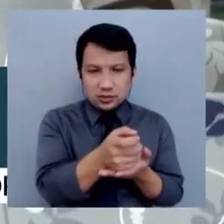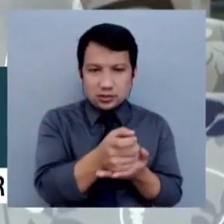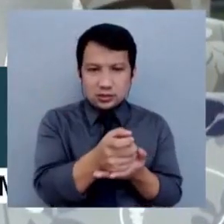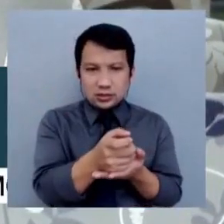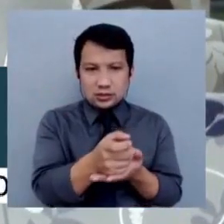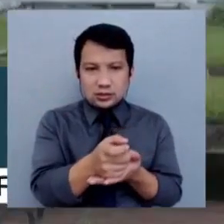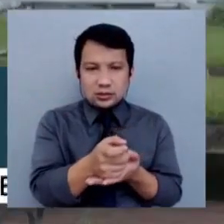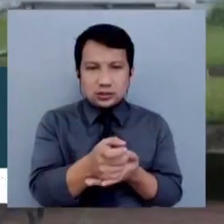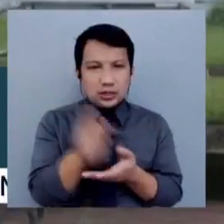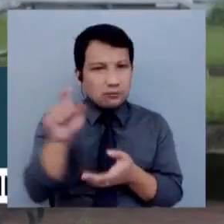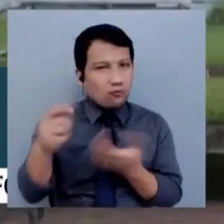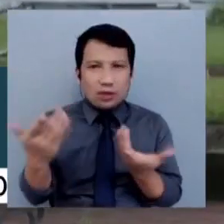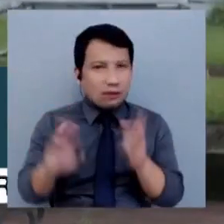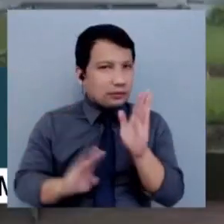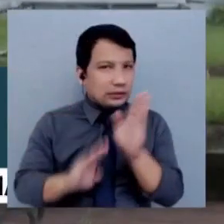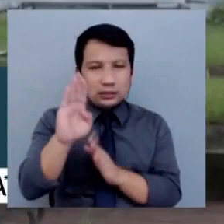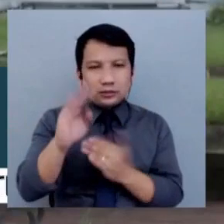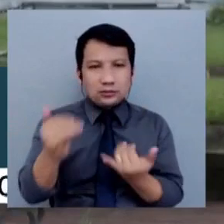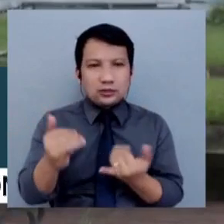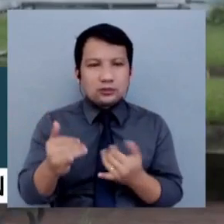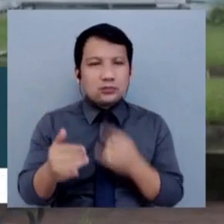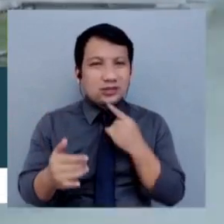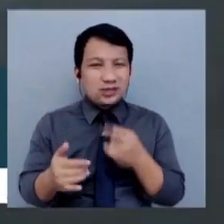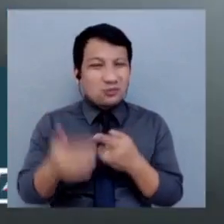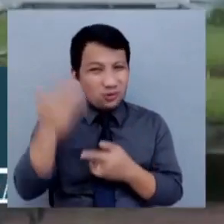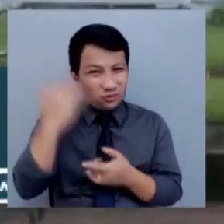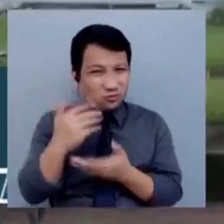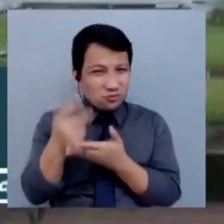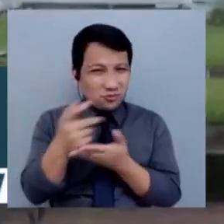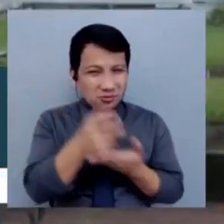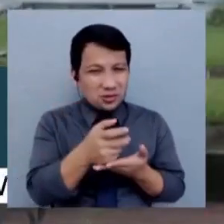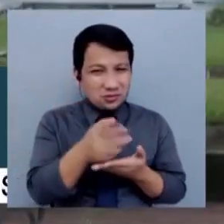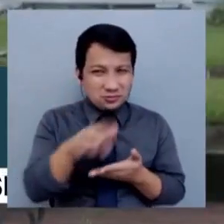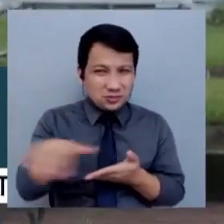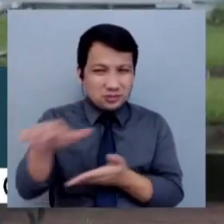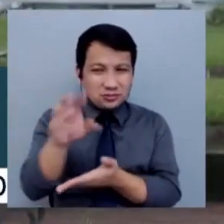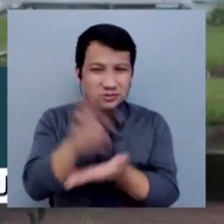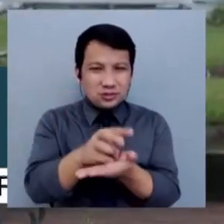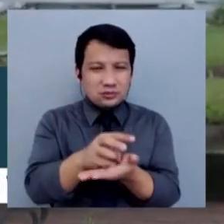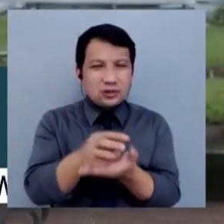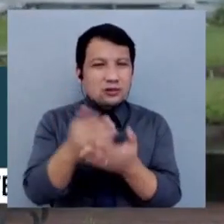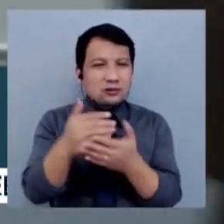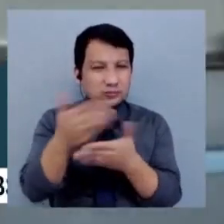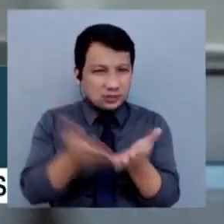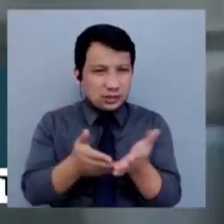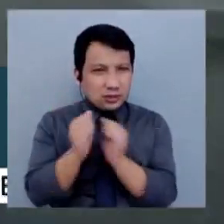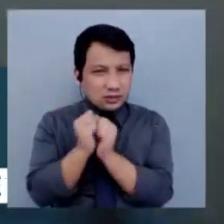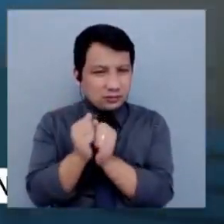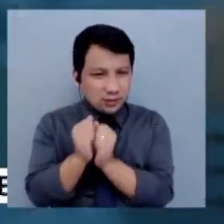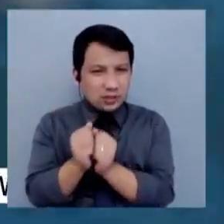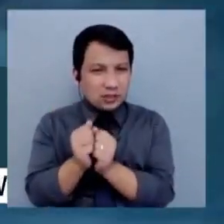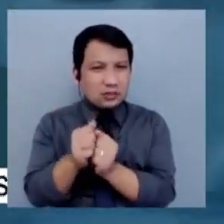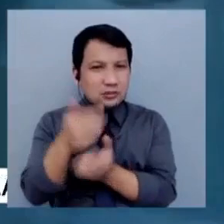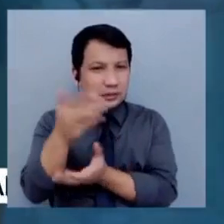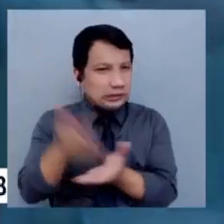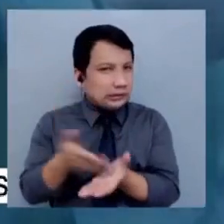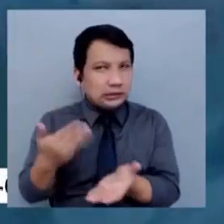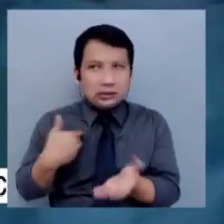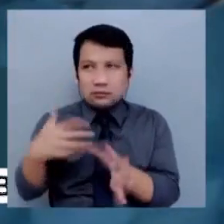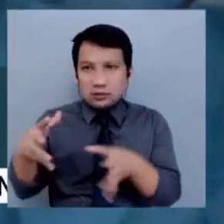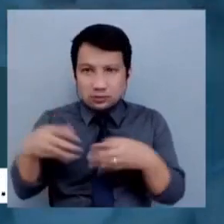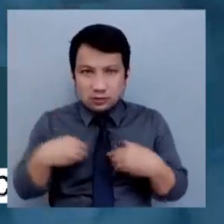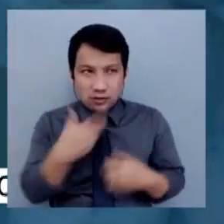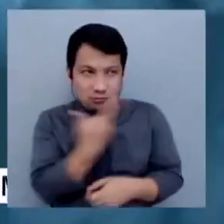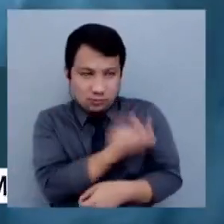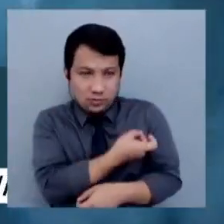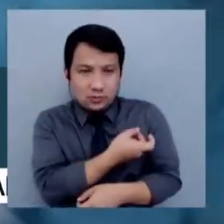highest yet. This tented vaccinodrome in capital Kinshasa is part of that effort, where some who received their shots said they